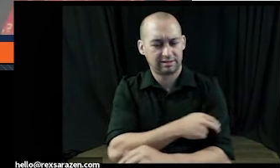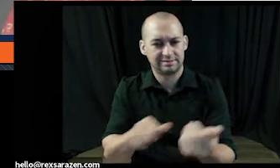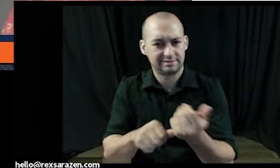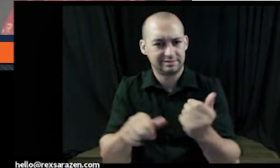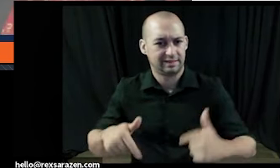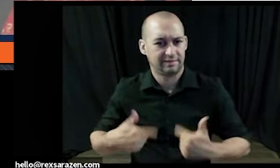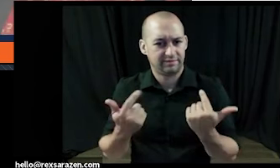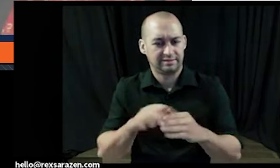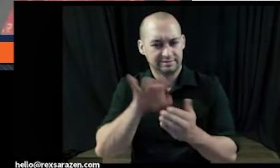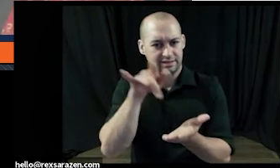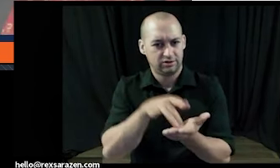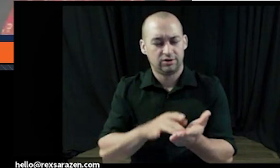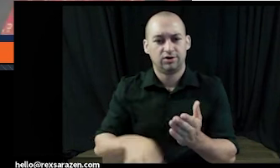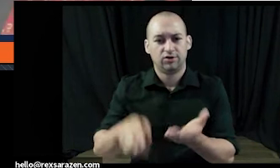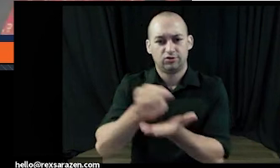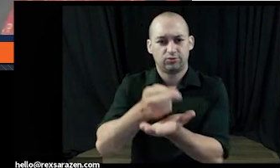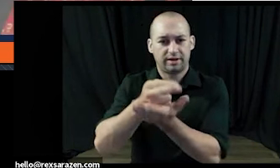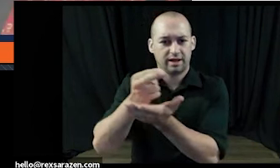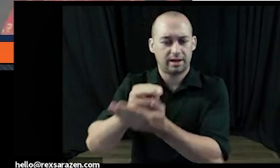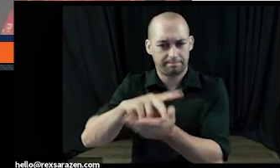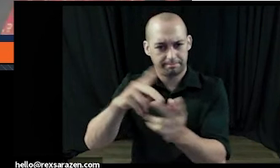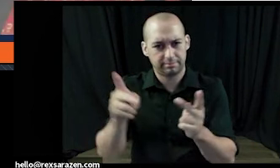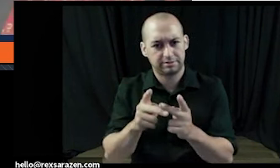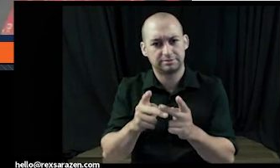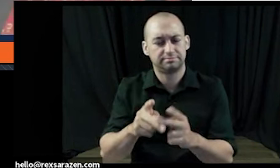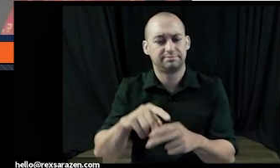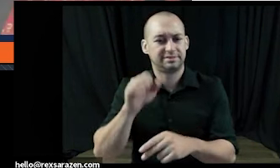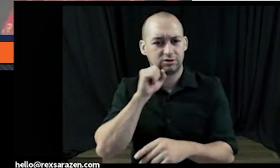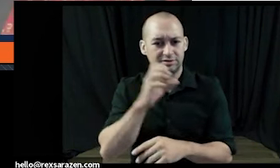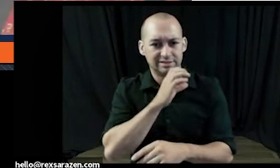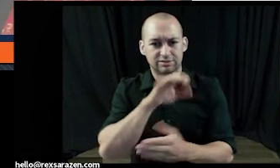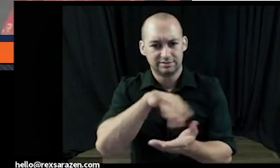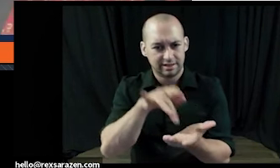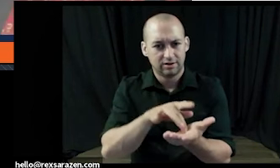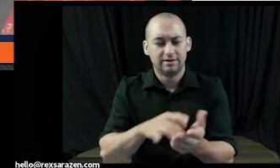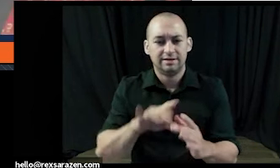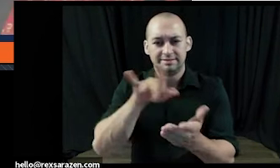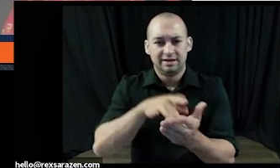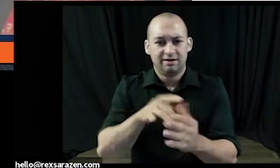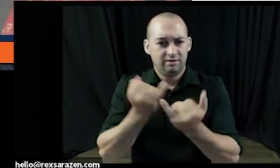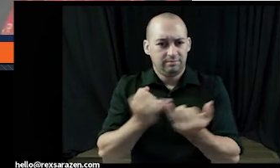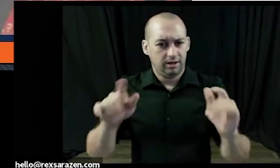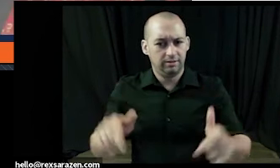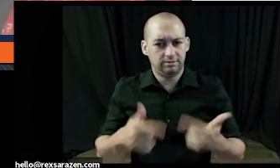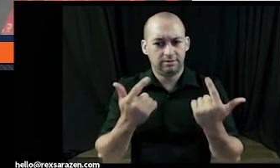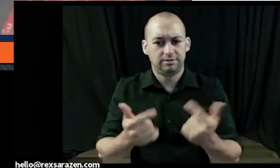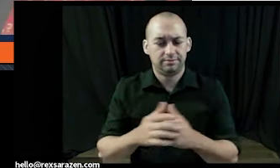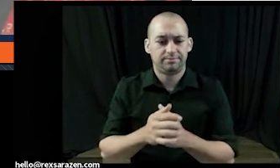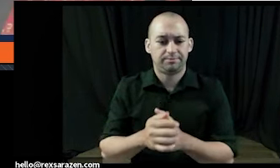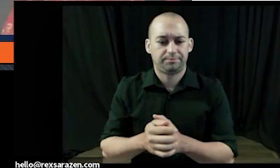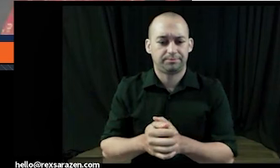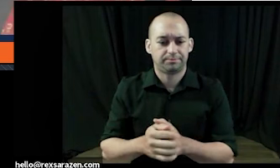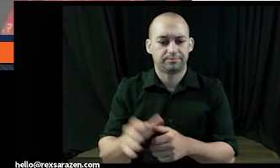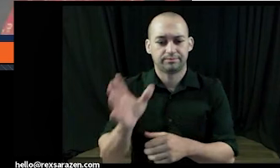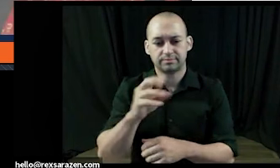centers, rehabilitation centers, senior centers, centers for independent living, also known as SIL, and